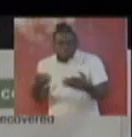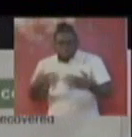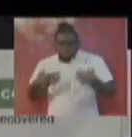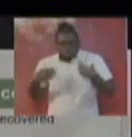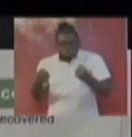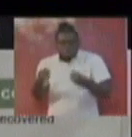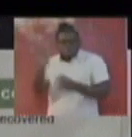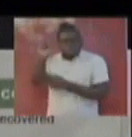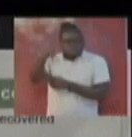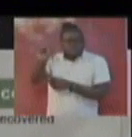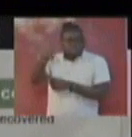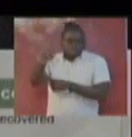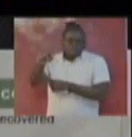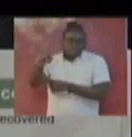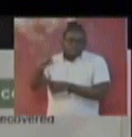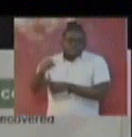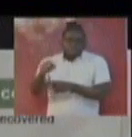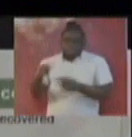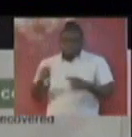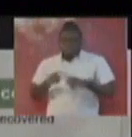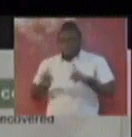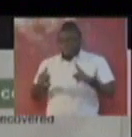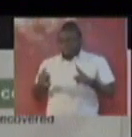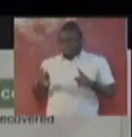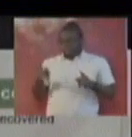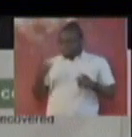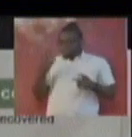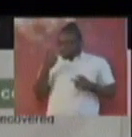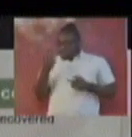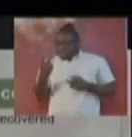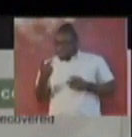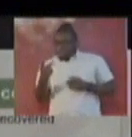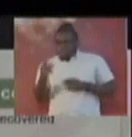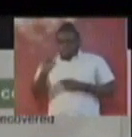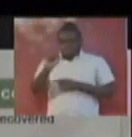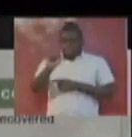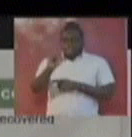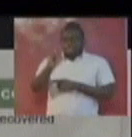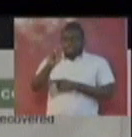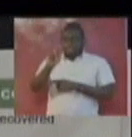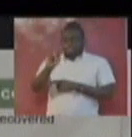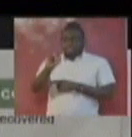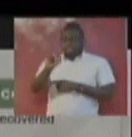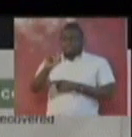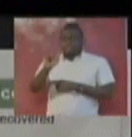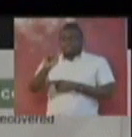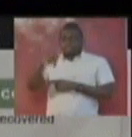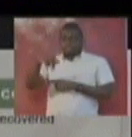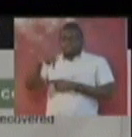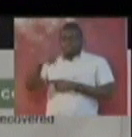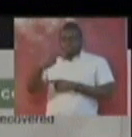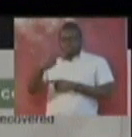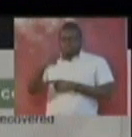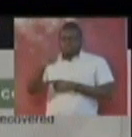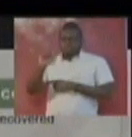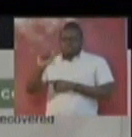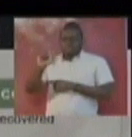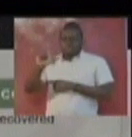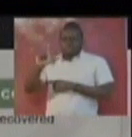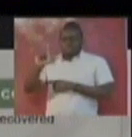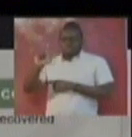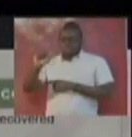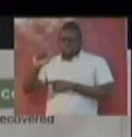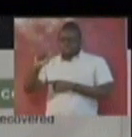There have been cases of anaphylaxis, but the percentages of those cases are very small,